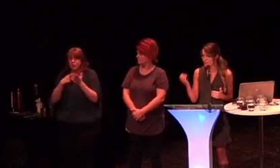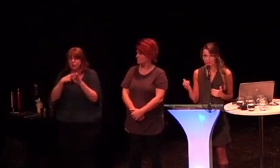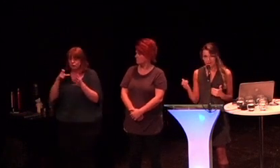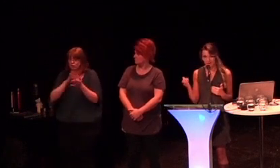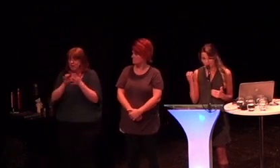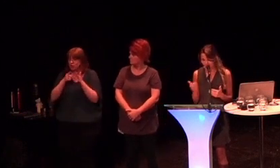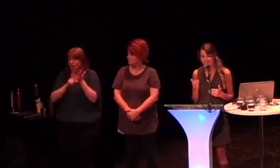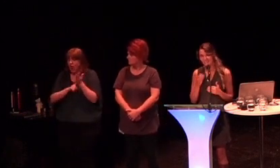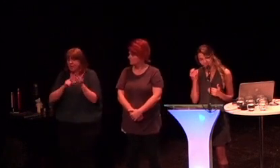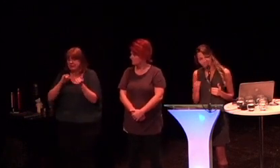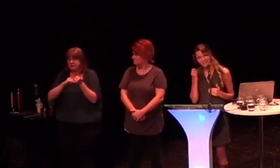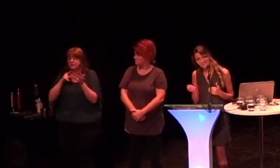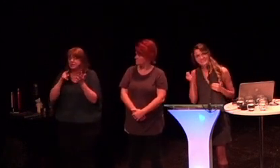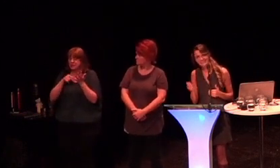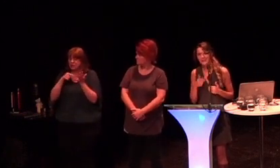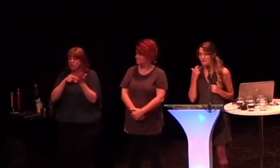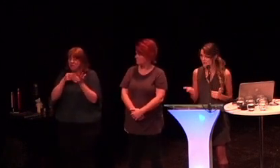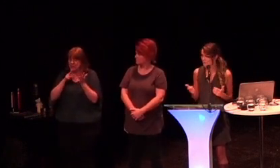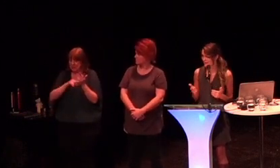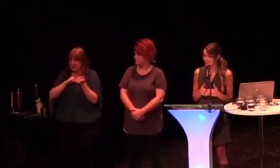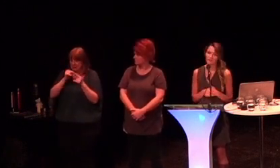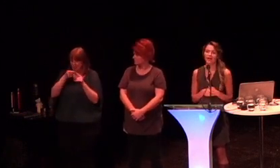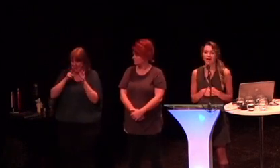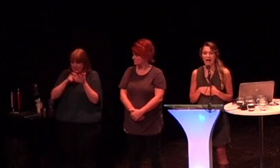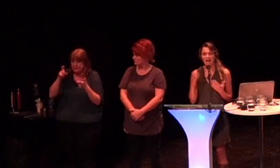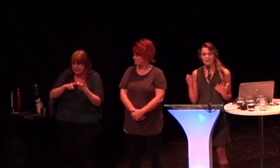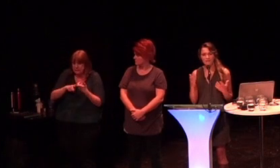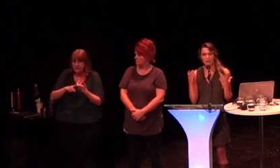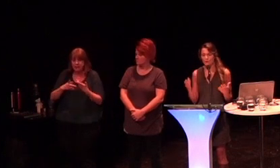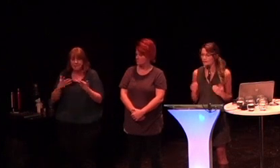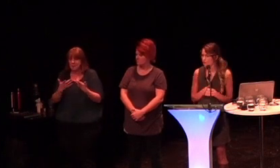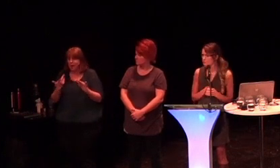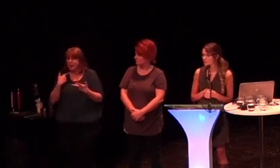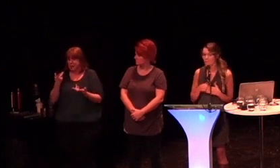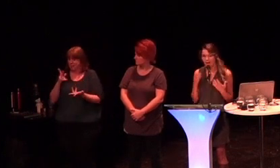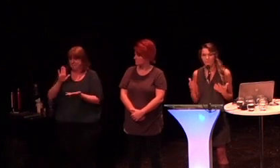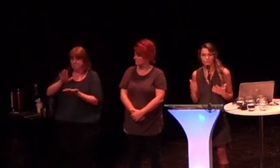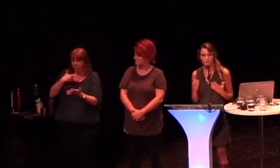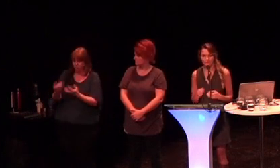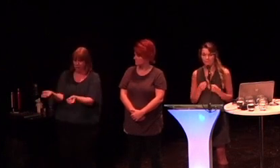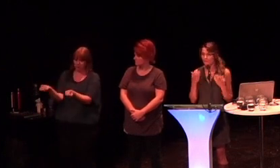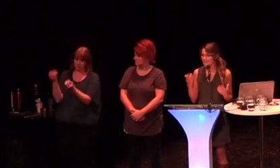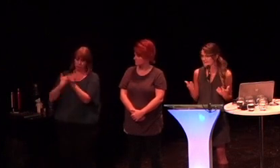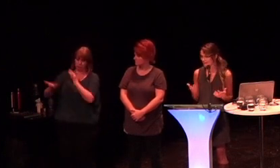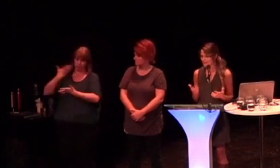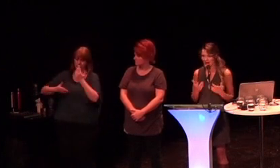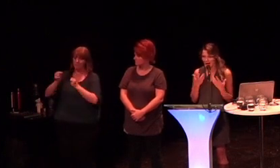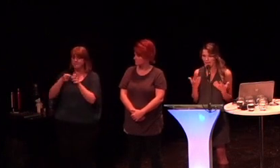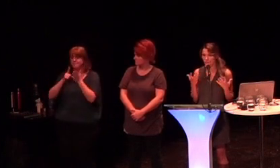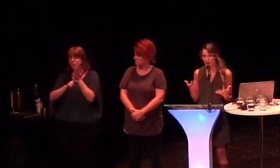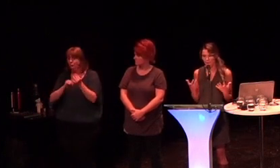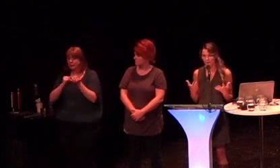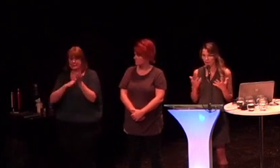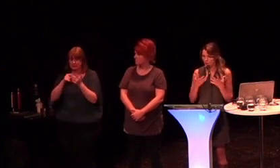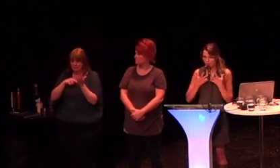Rachel Sutton Spence, Kirsty Cormier having poetry told to me by Paul Smith, Francis Elton.